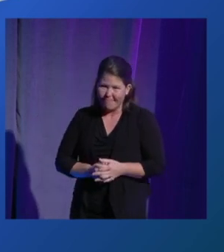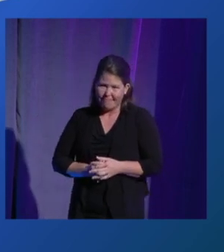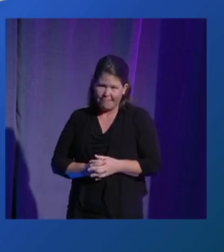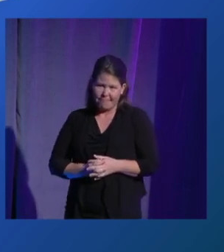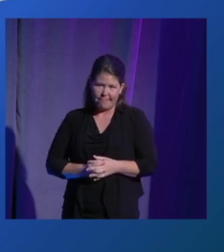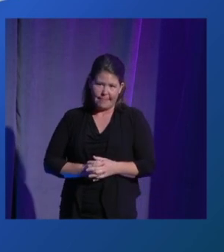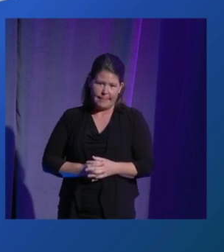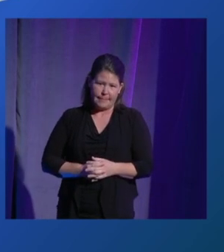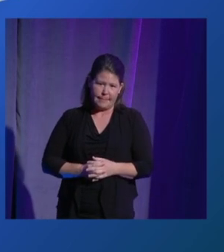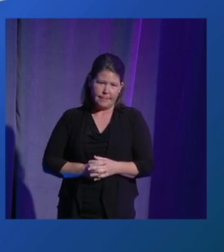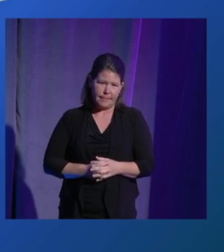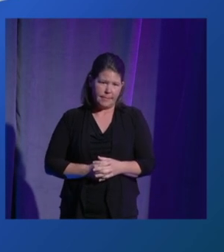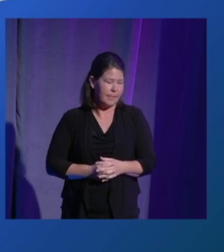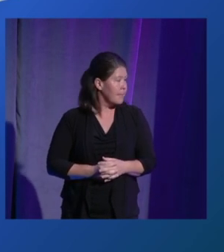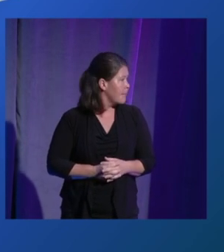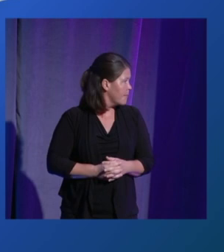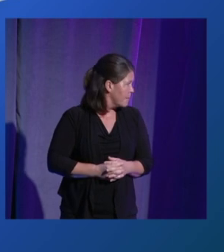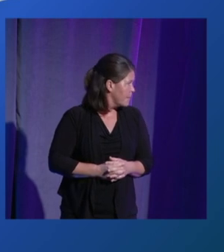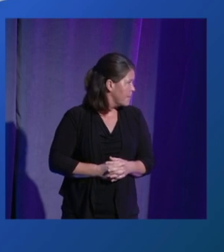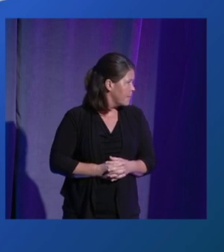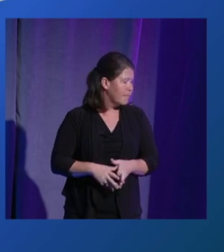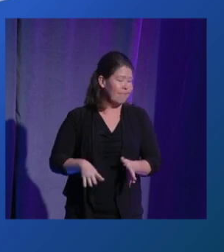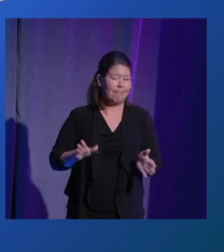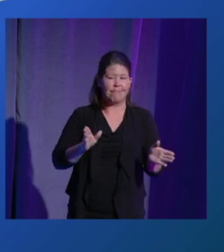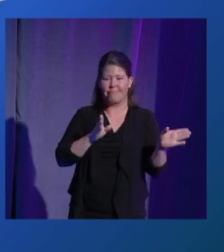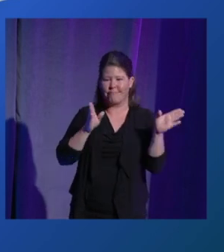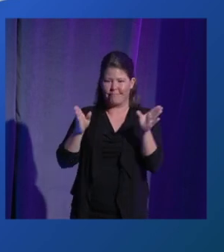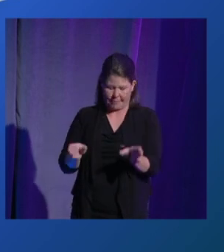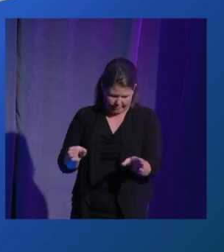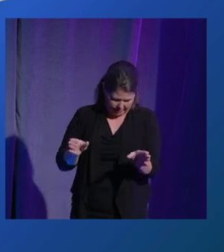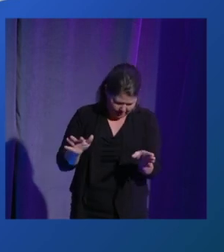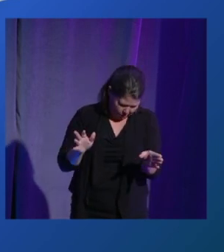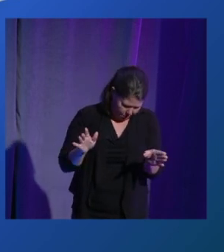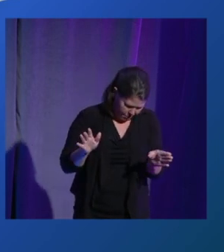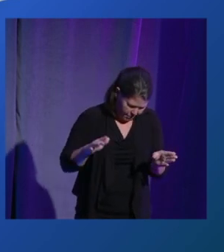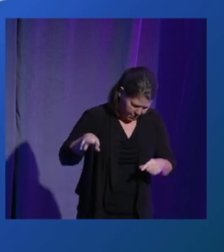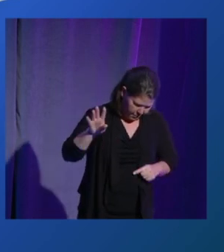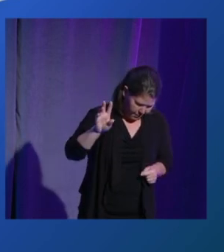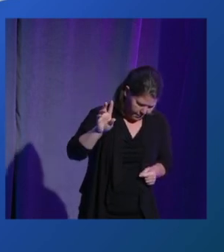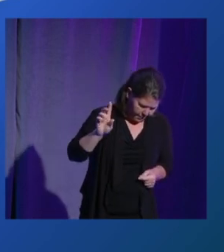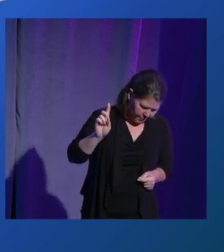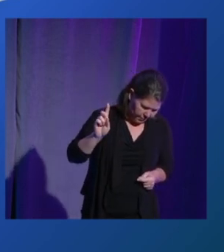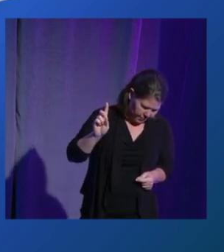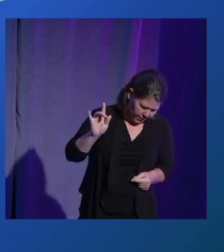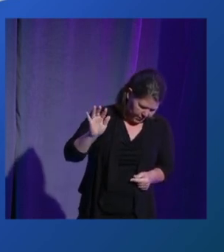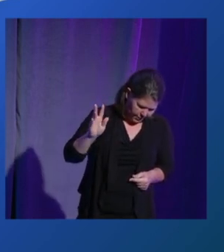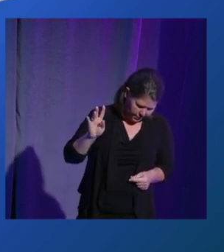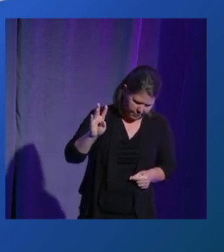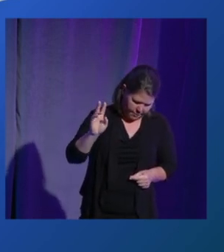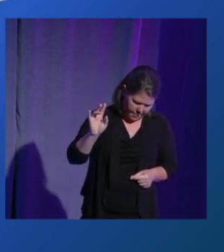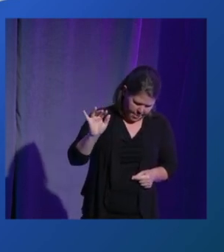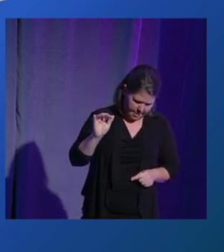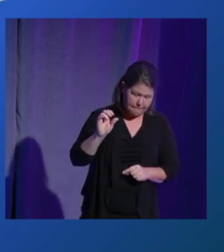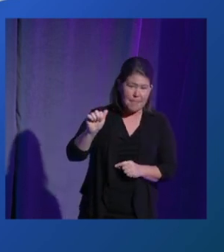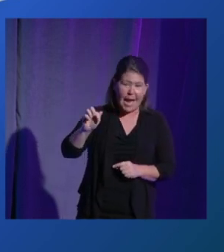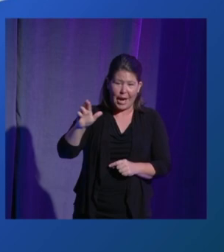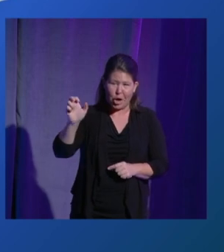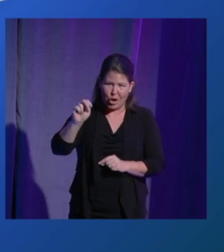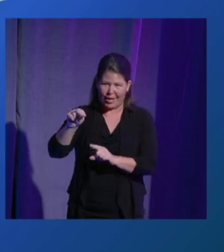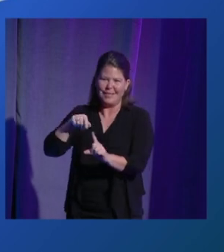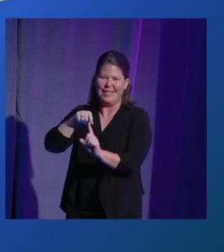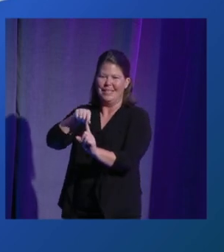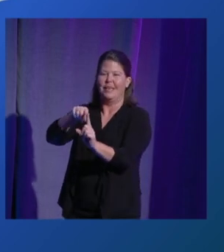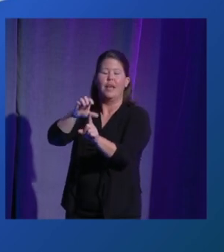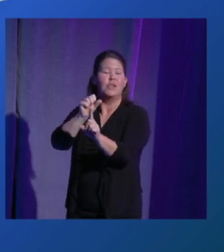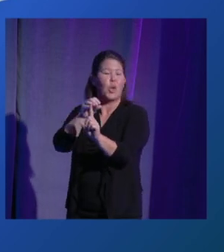science food and egg is a sexy business and uh I think uh you'll be the life of the party uh if you uh Jo food you said